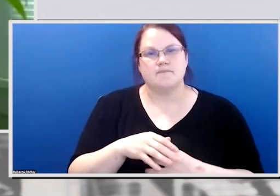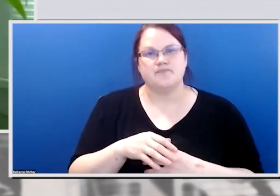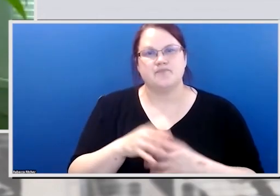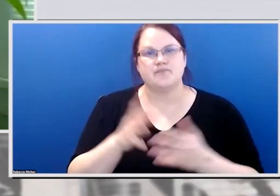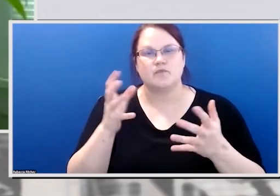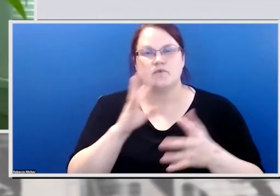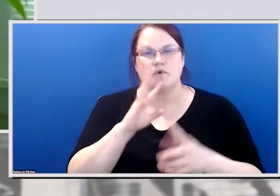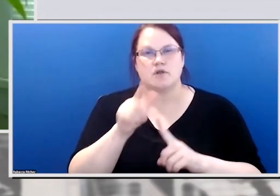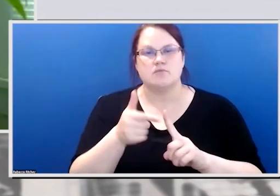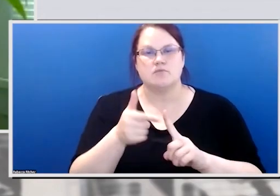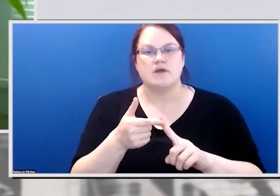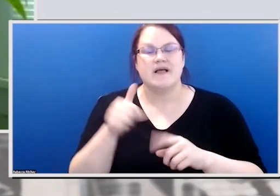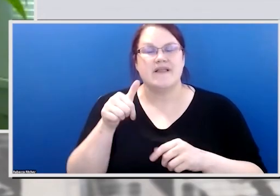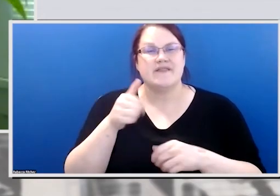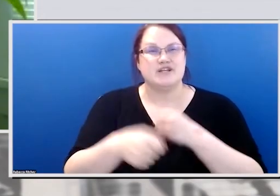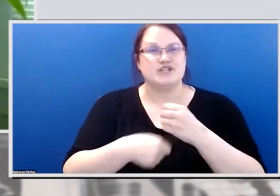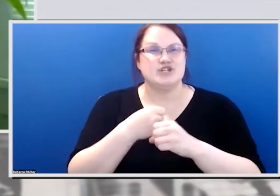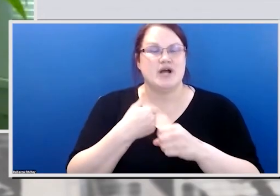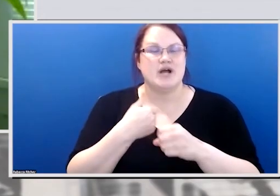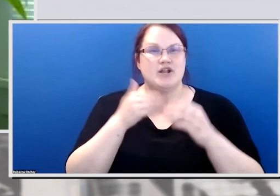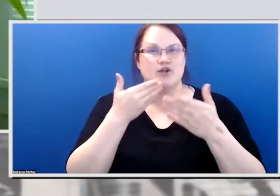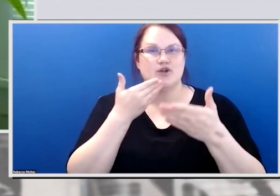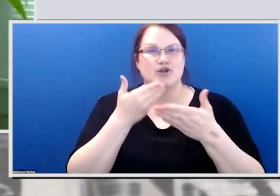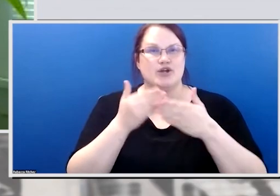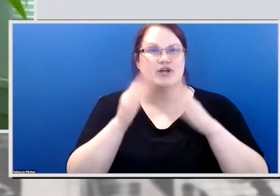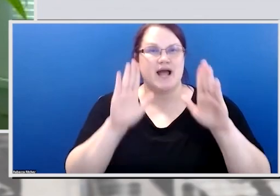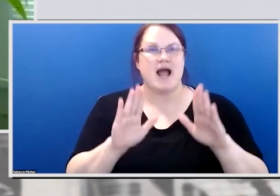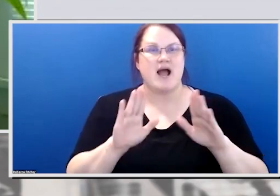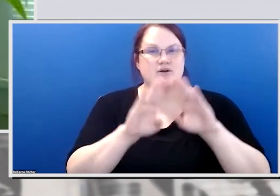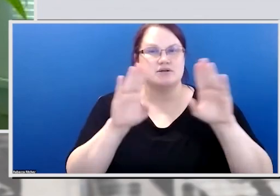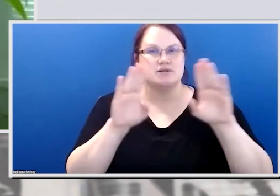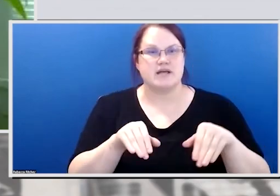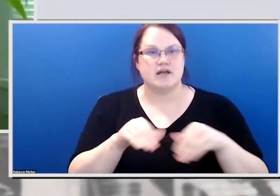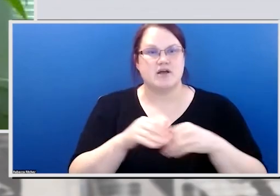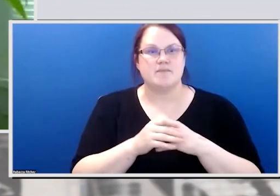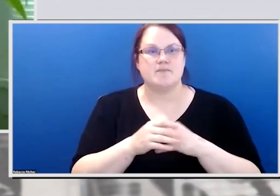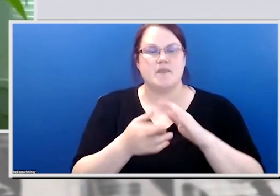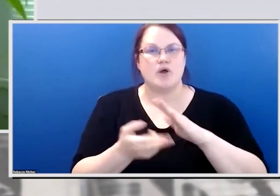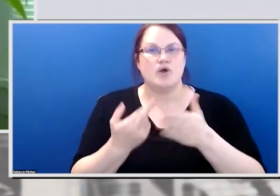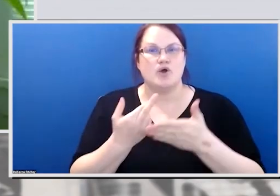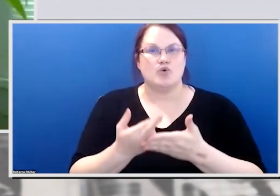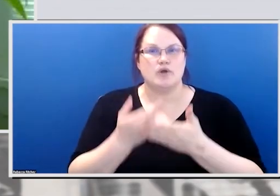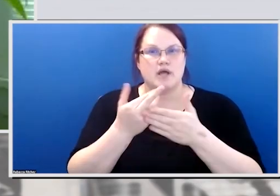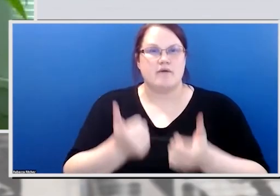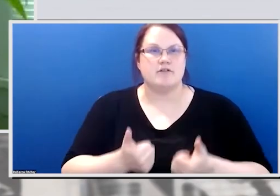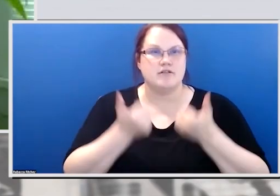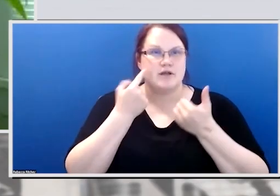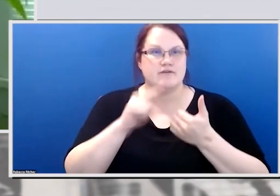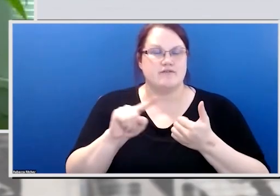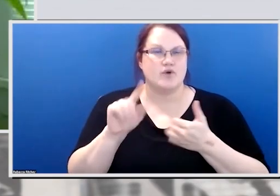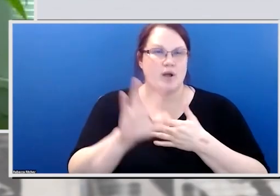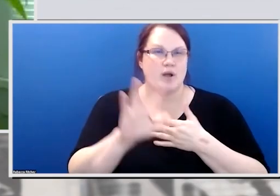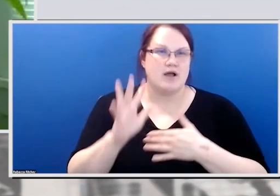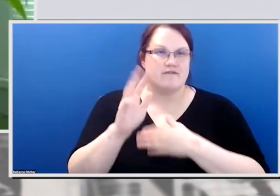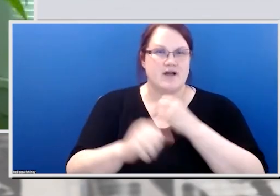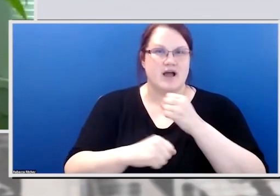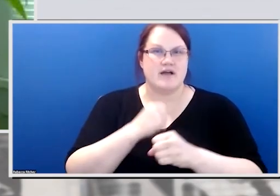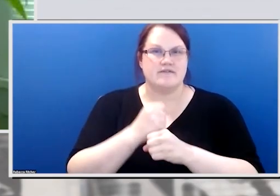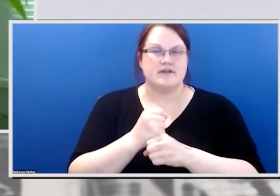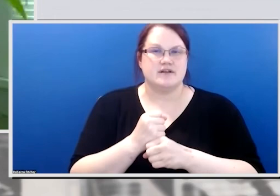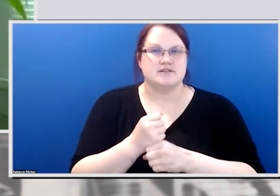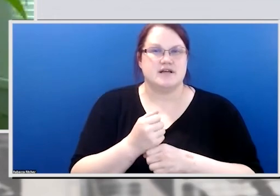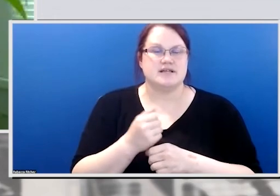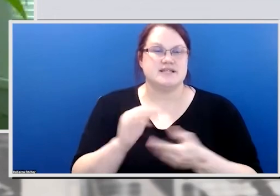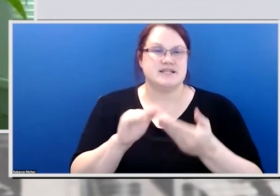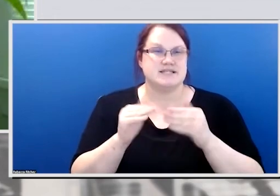ago, the city had a great house sale allowing residents to purchase and rehab and live in for at least 5 years. Has the city thought about this?